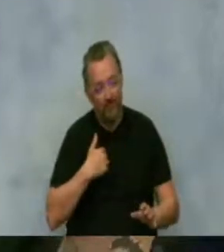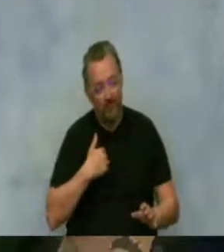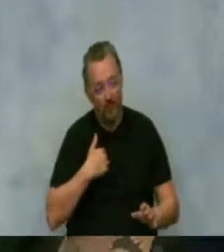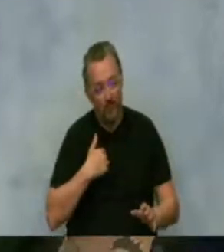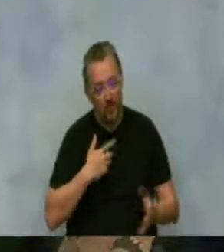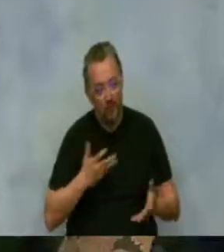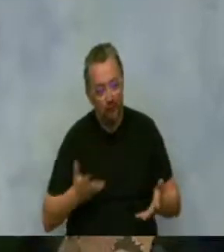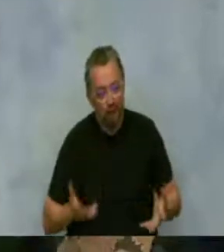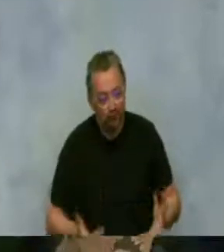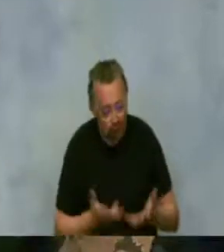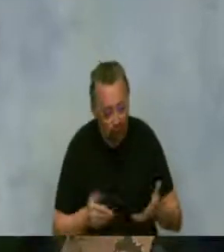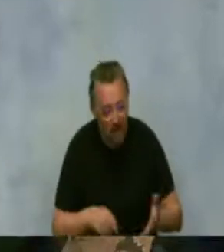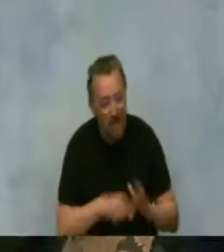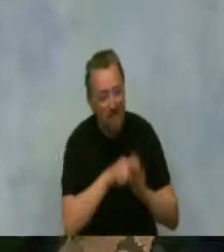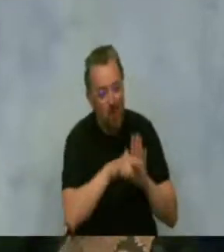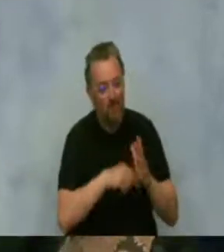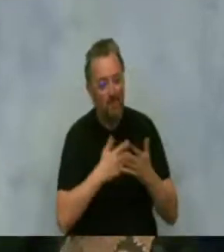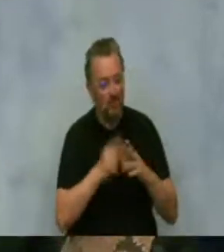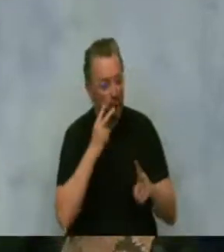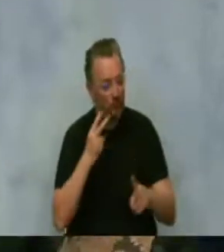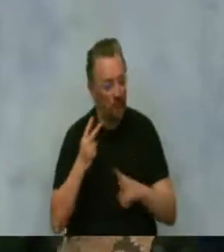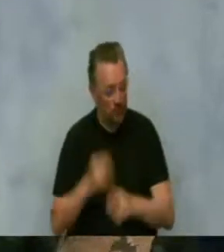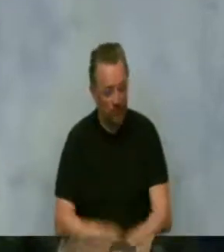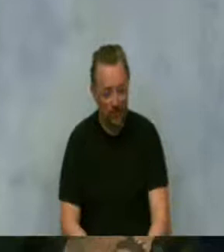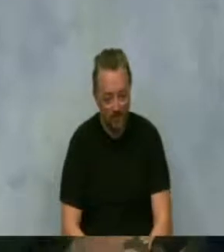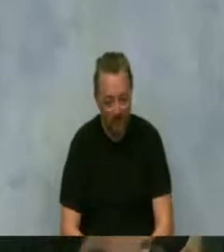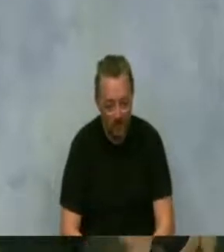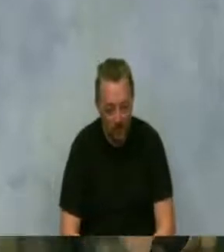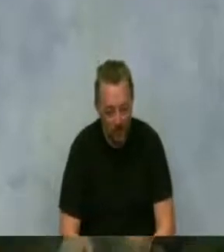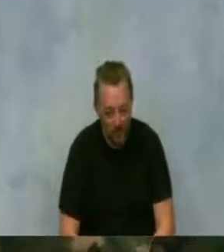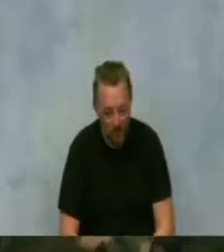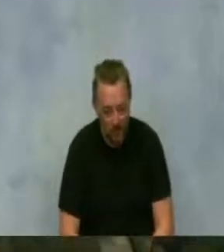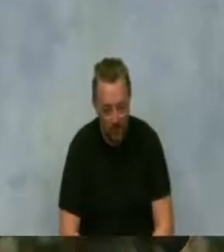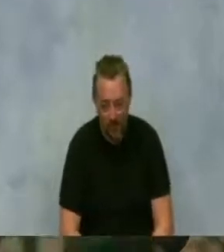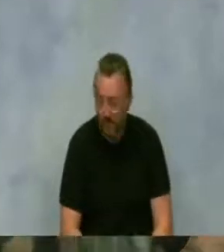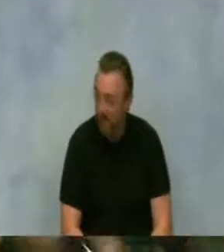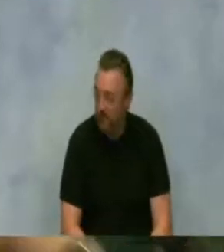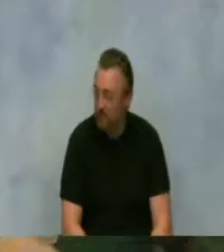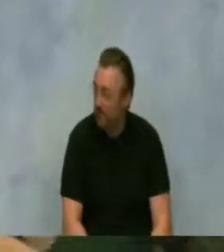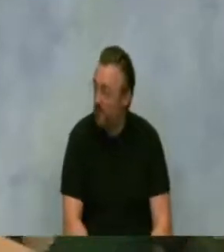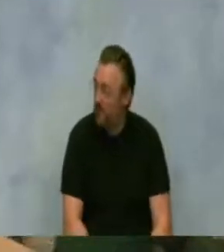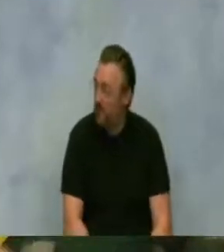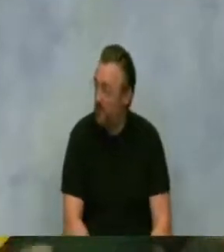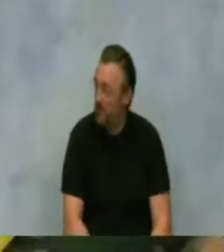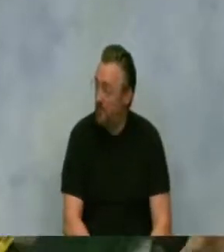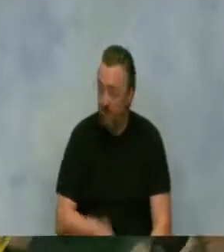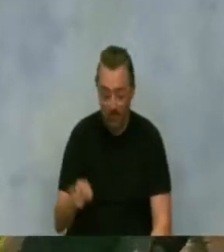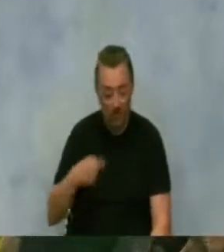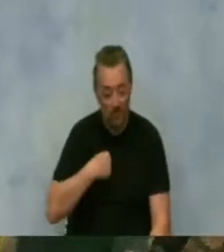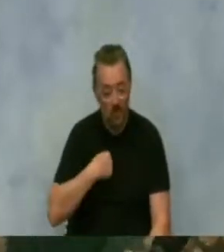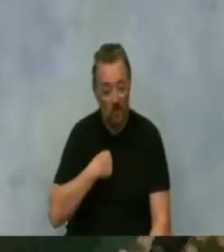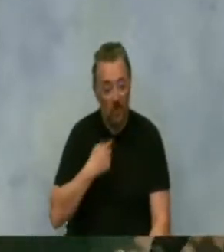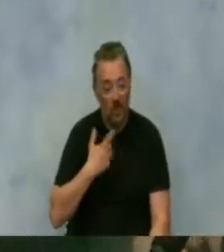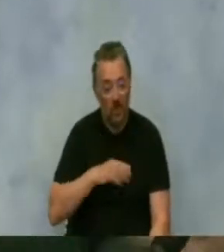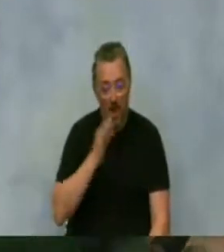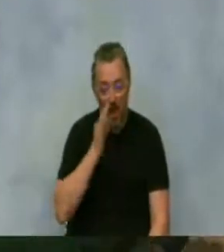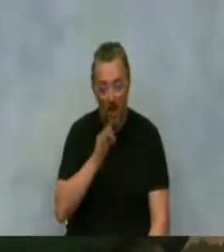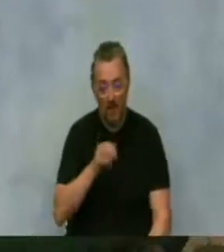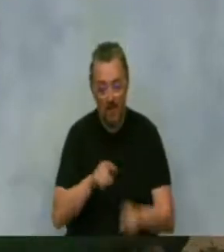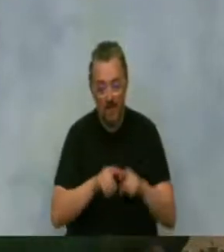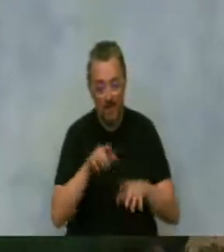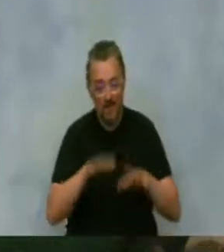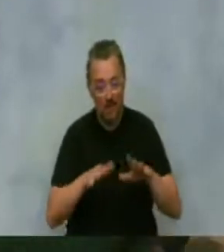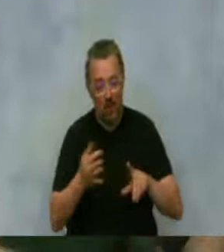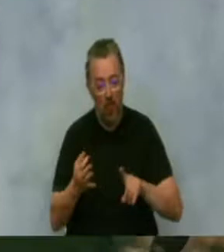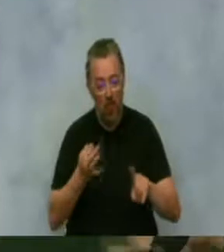that this policy is reviewed and looked at. Thanks. I think I asked a similar question a while back, and I think,